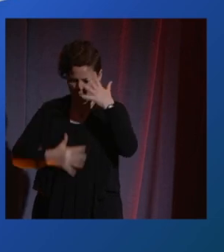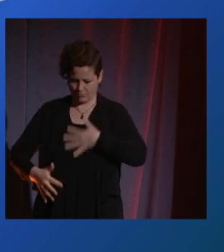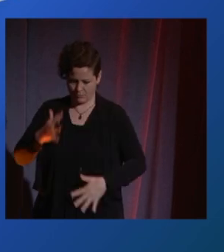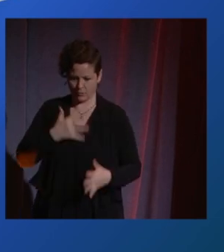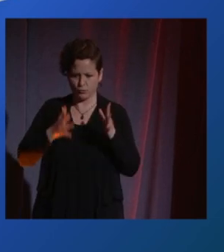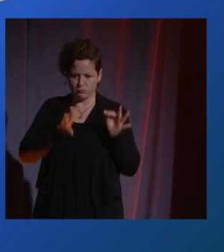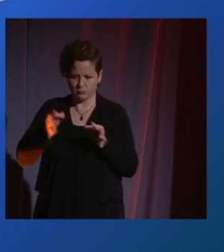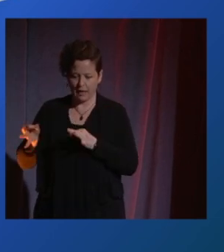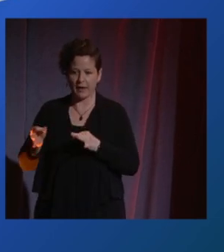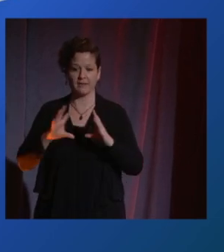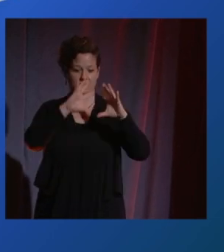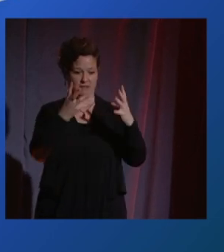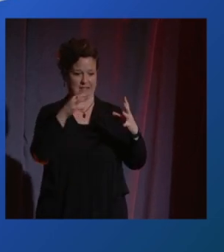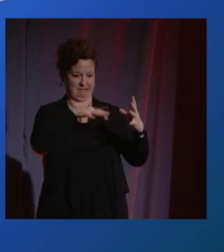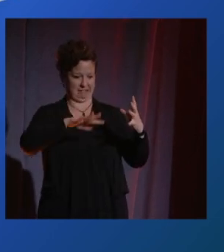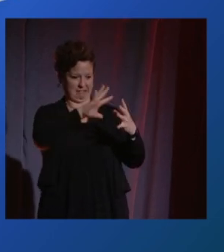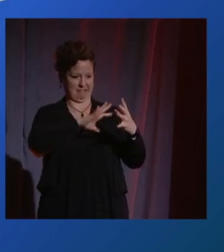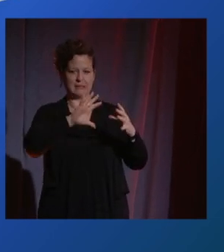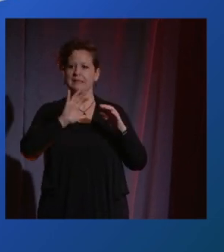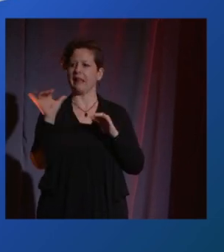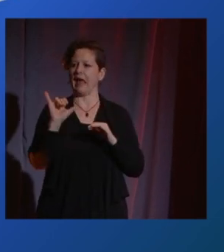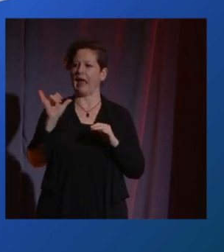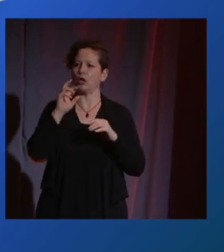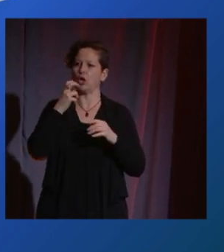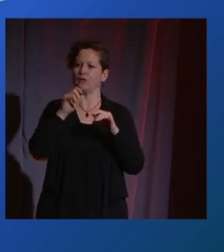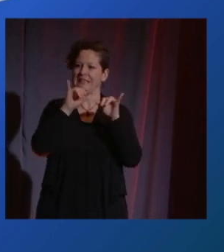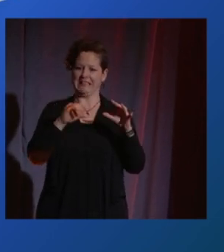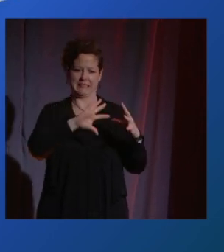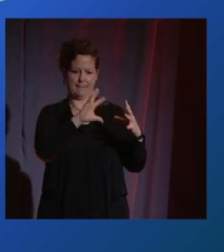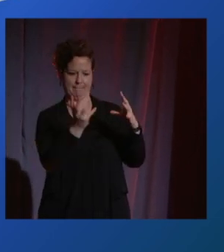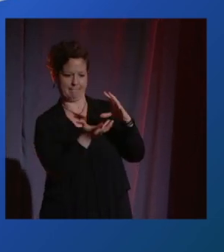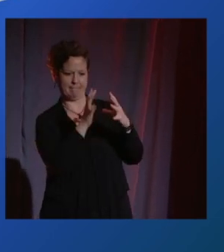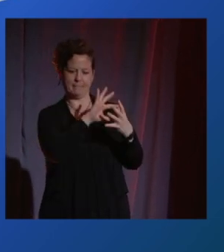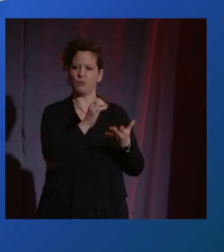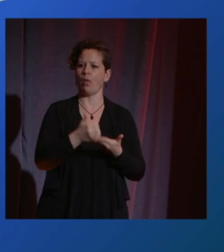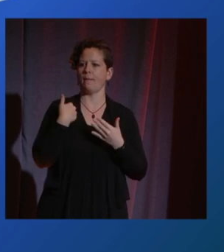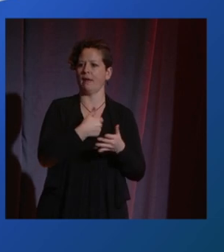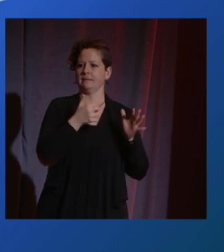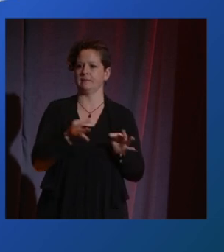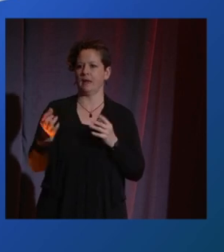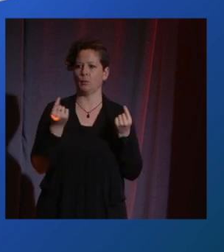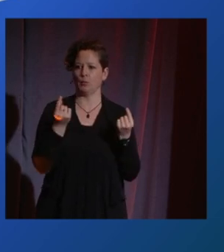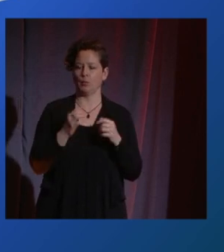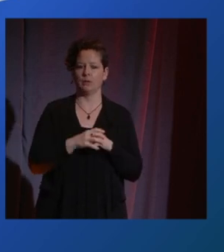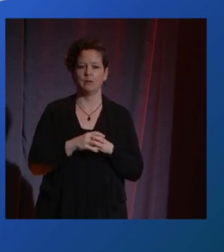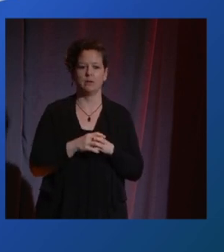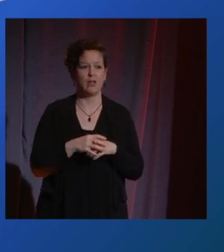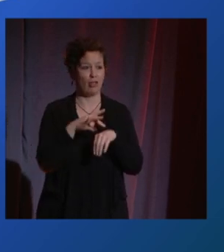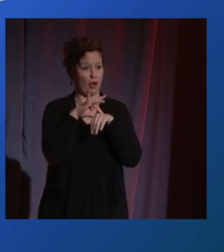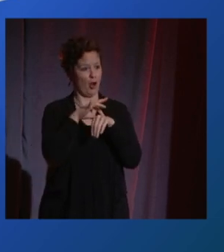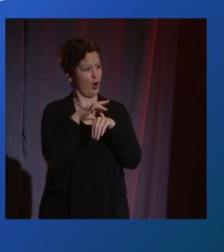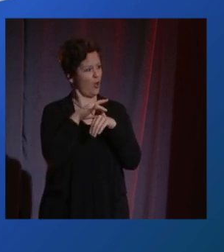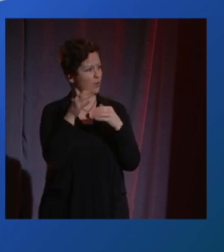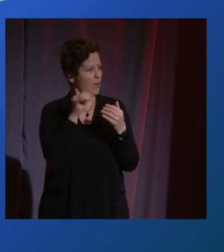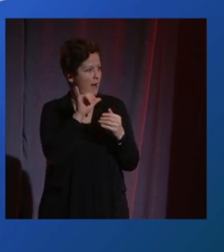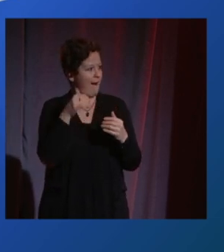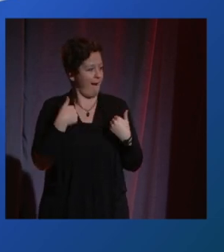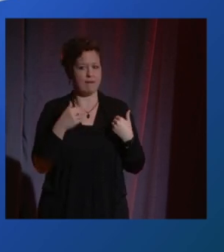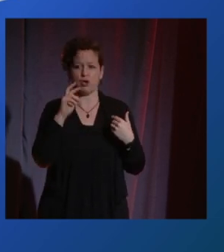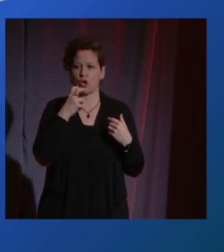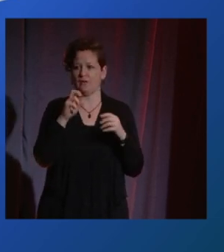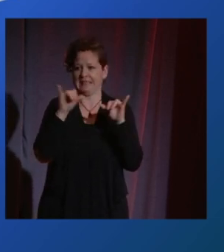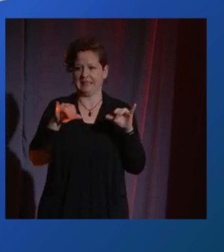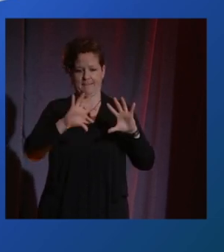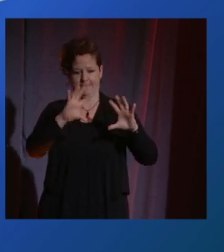yeah so imagine that the world actually has a nervous system so that collectively we can actually be